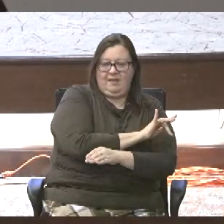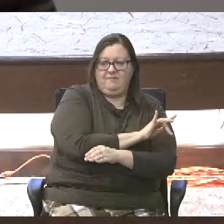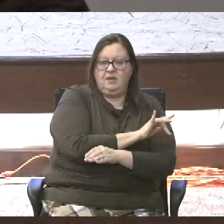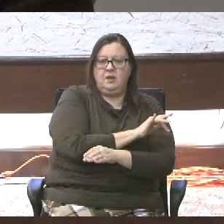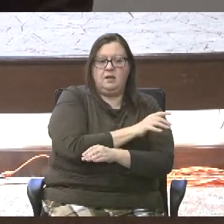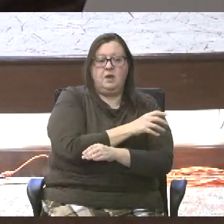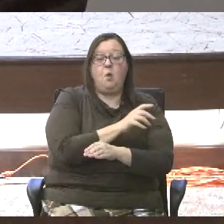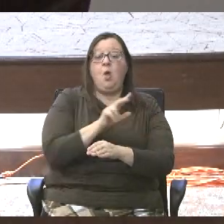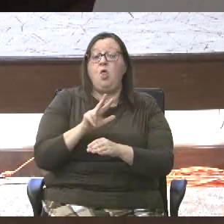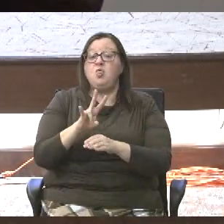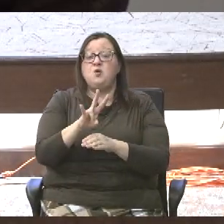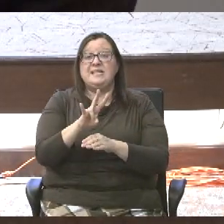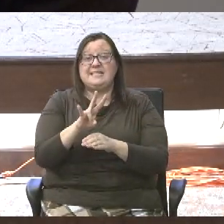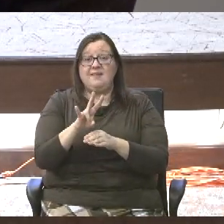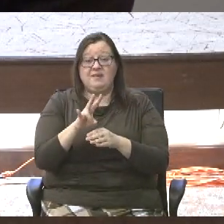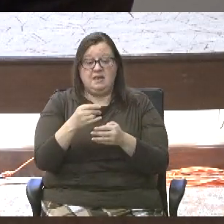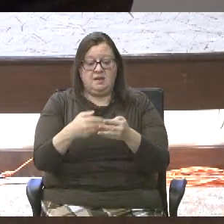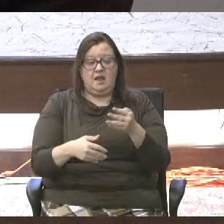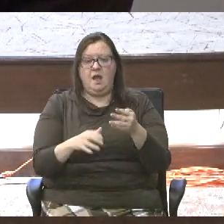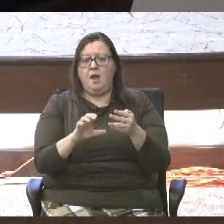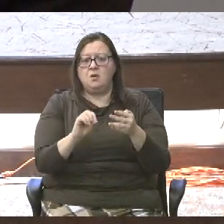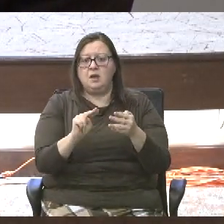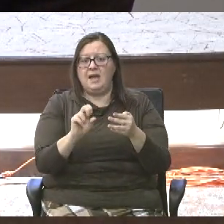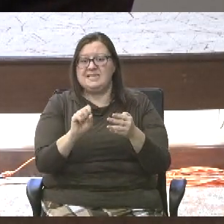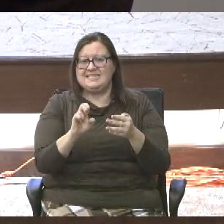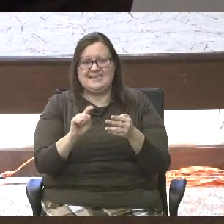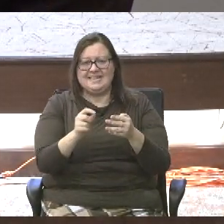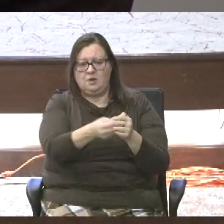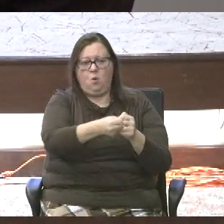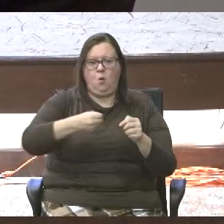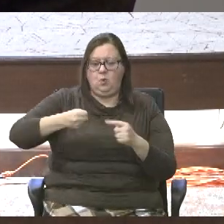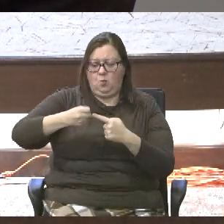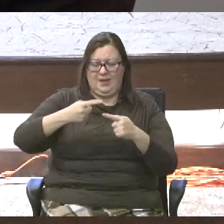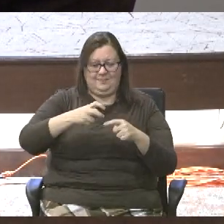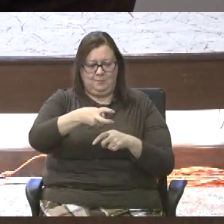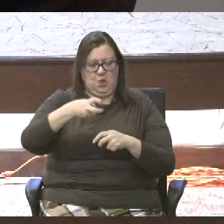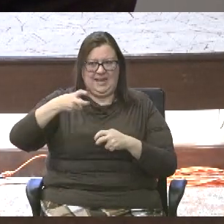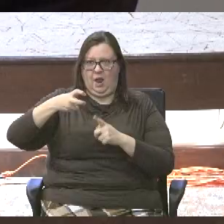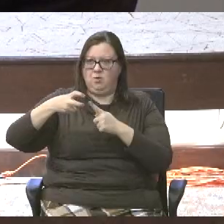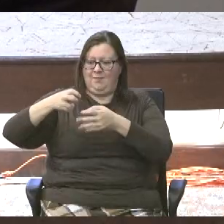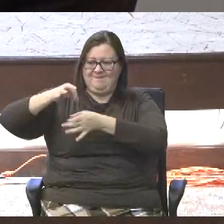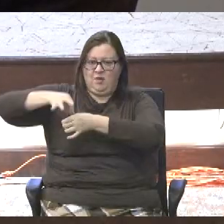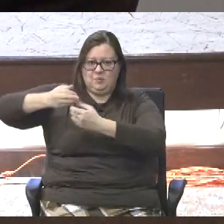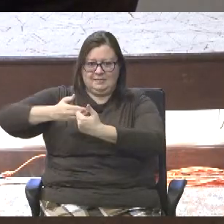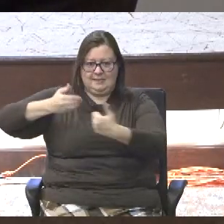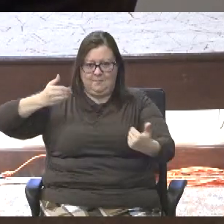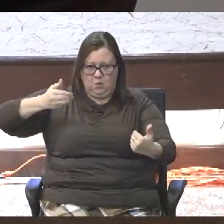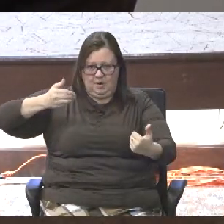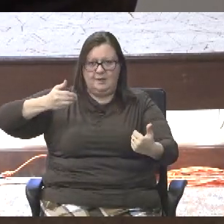Resolution 037 from the consent agenda and voting on it separately ahead of the consent agenda.